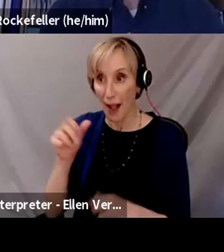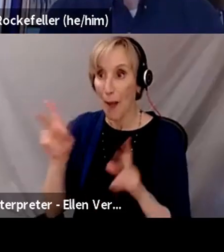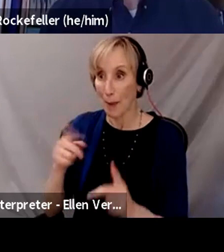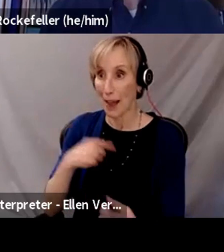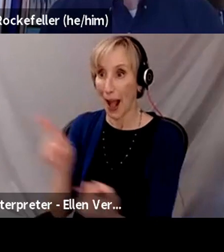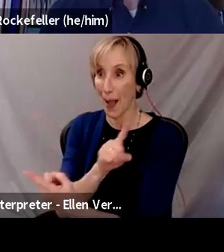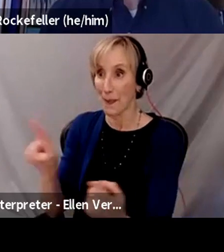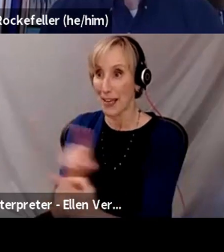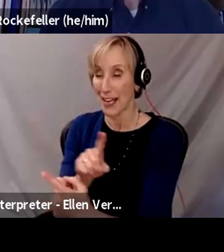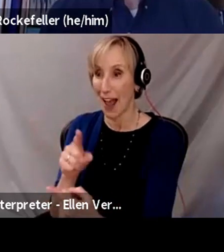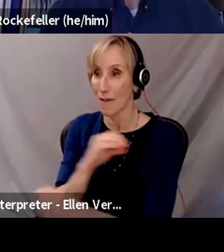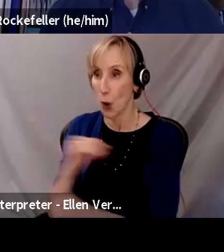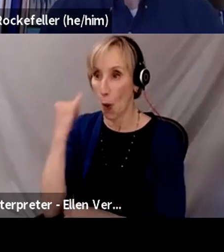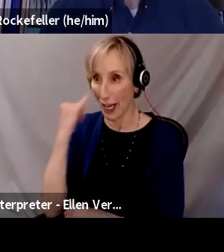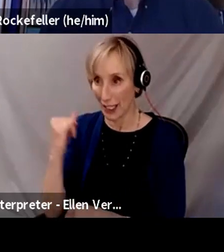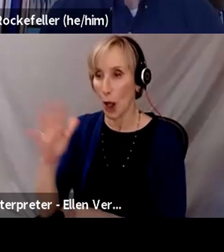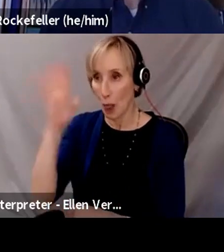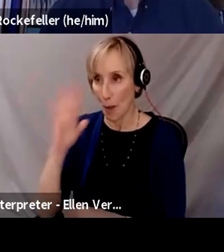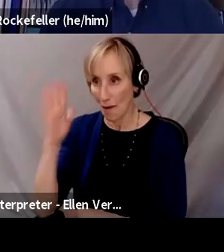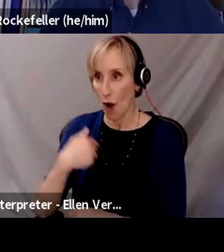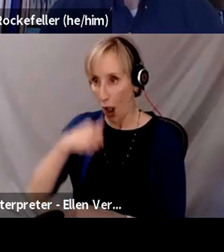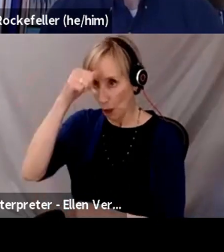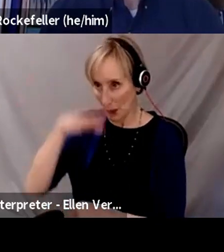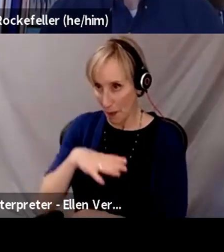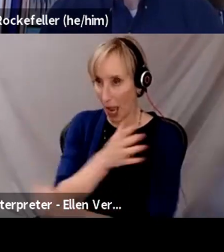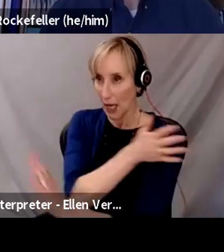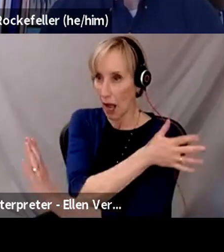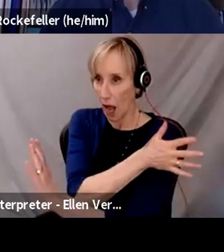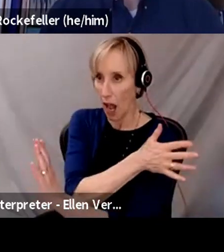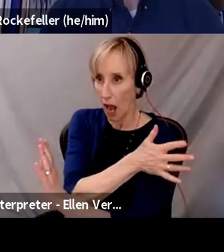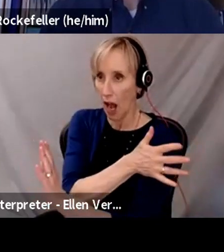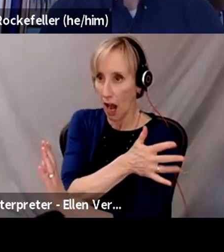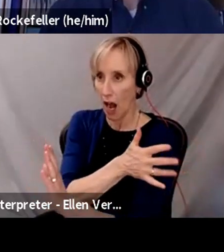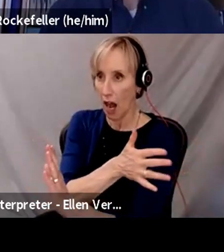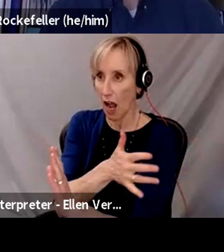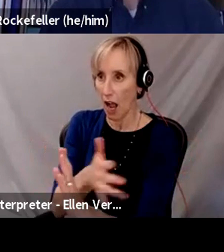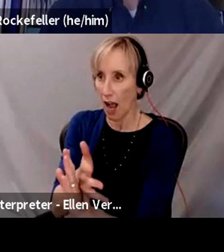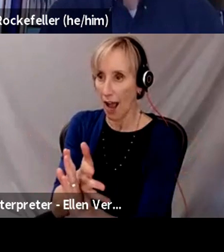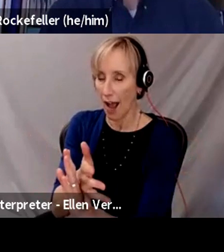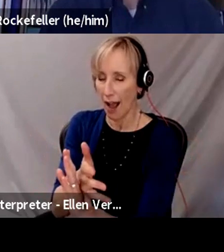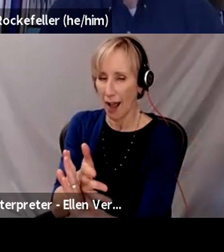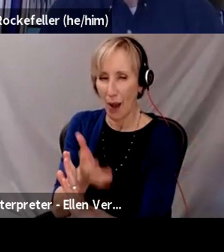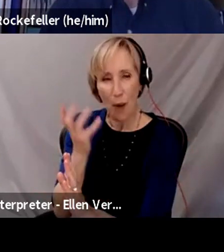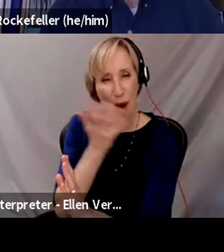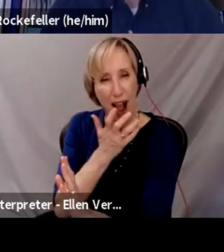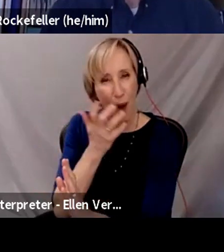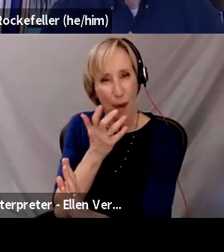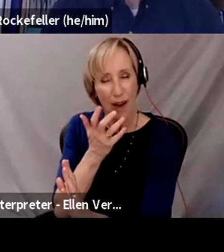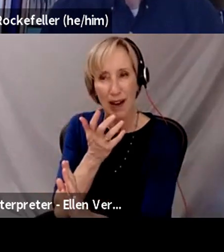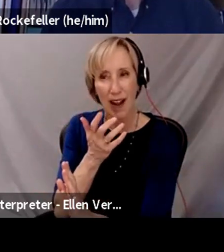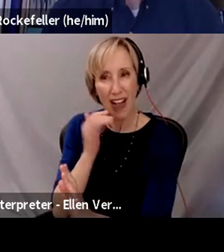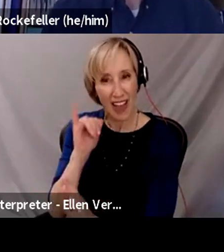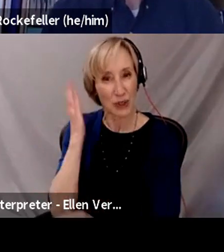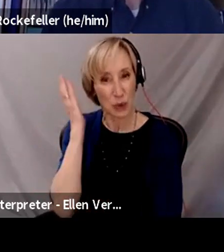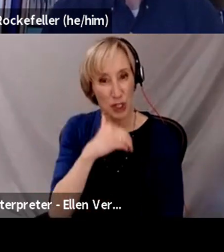chunk of my life. And there's a lot there to unpack as to how much mental toll that will take.